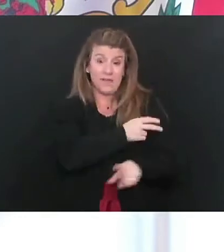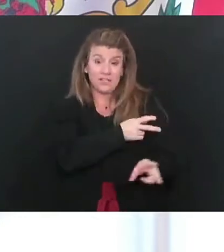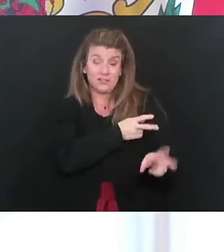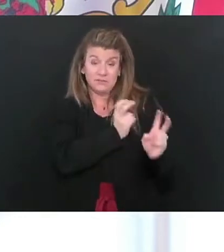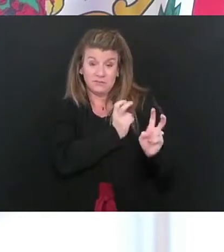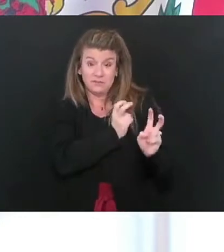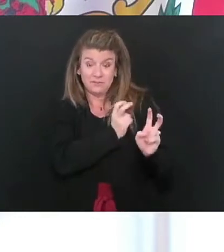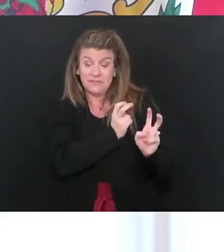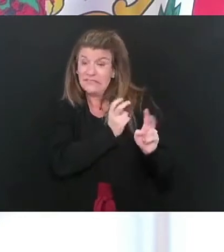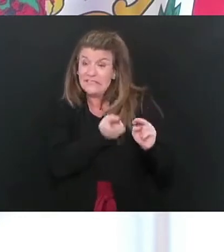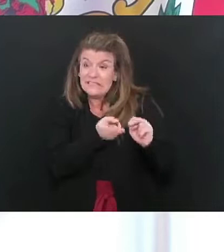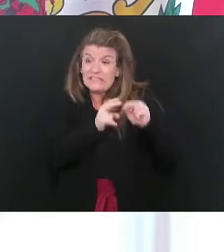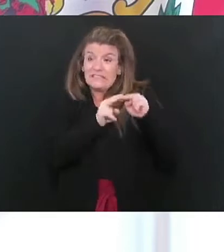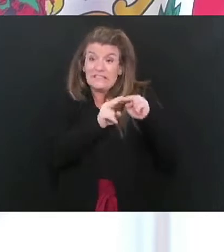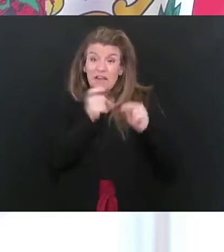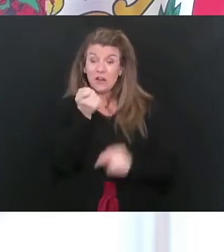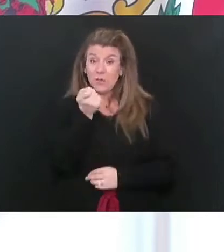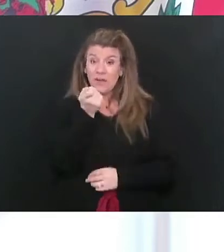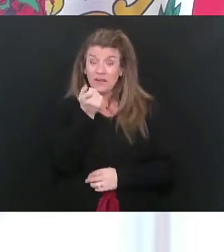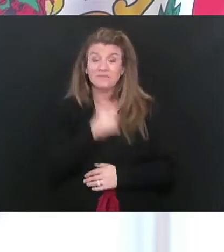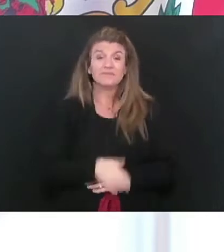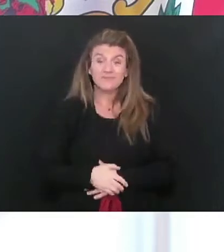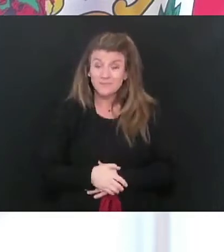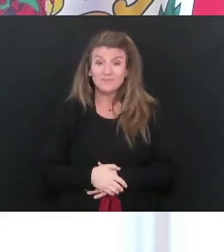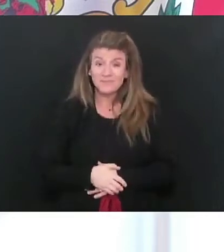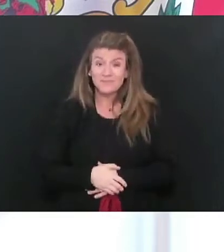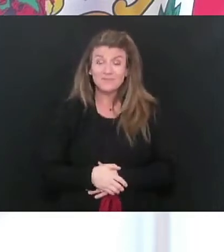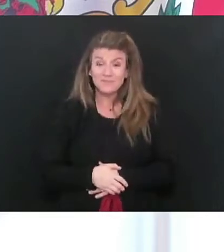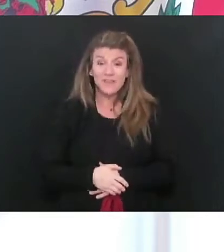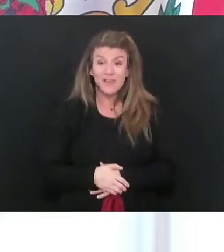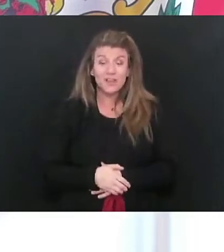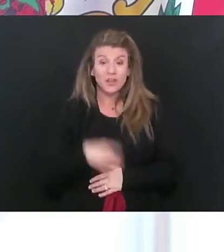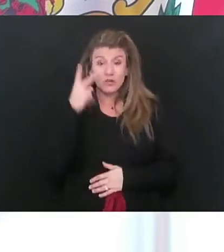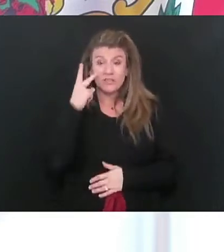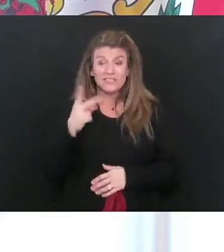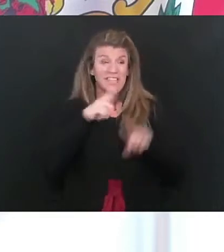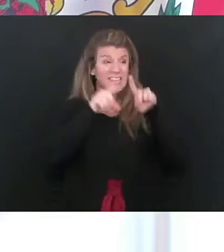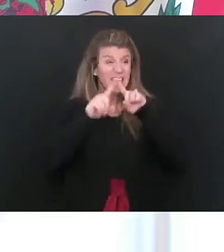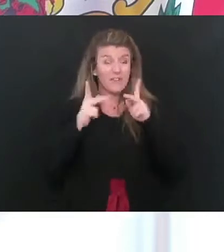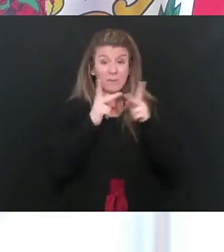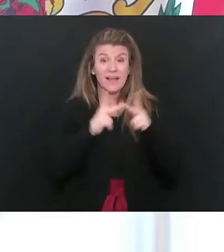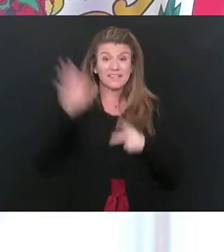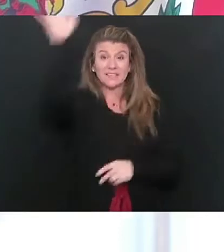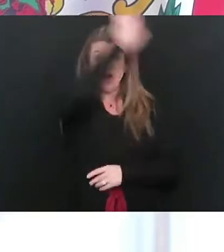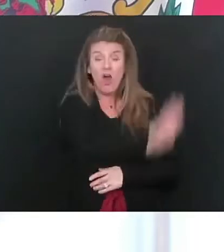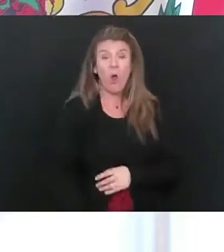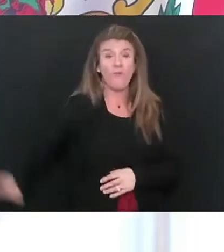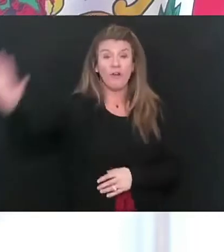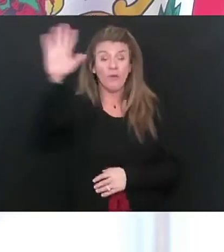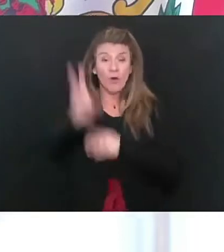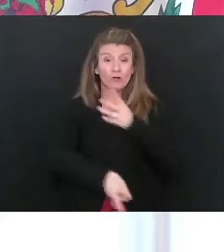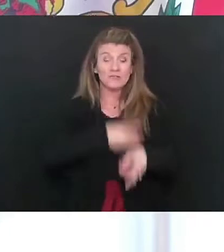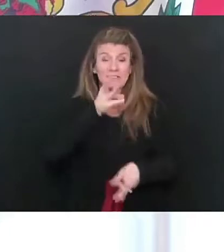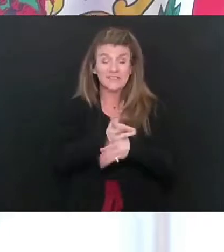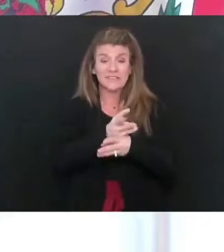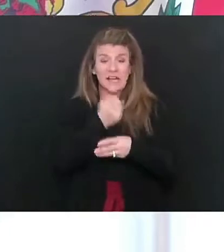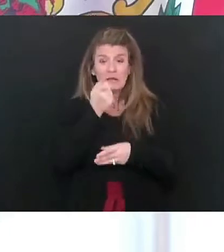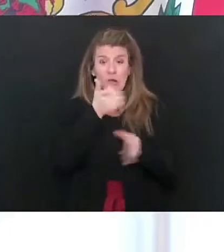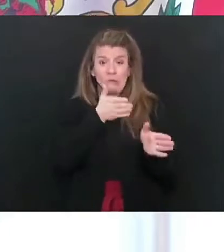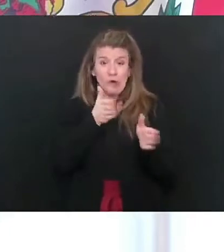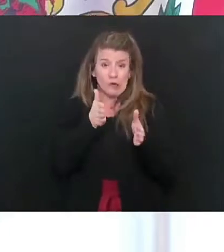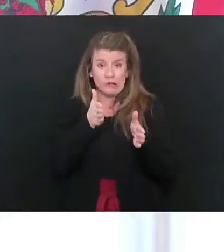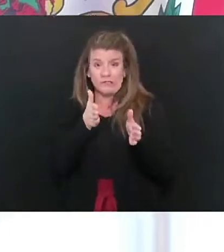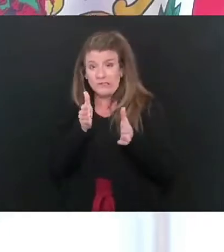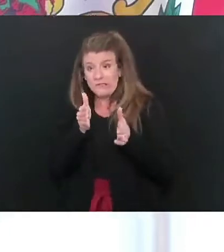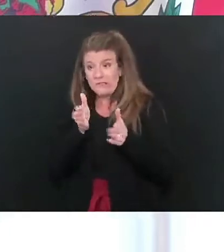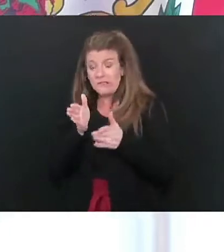they've turned a little bit. Just like what's going on in many places across this nation, they're turning a little bit. We're